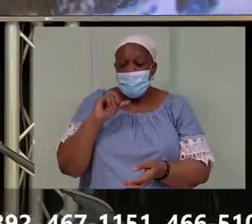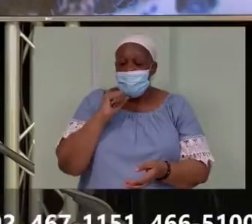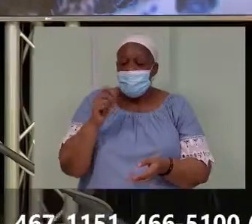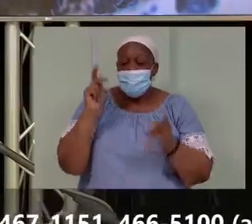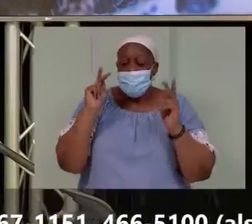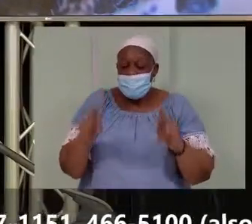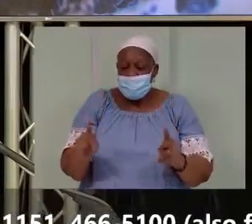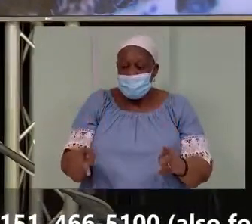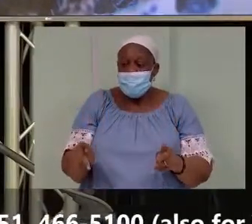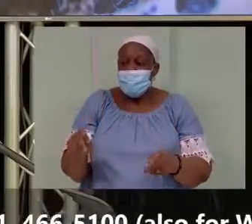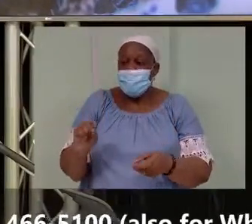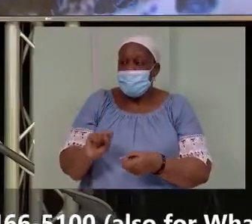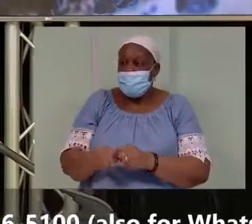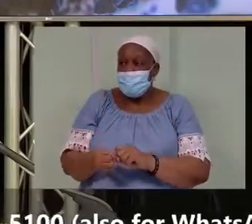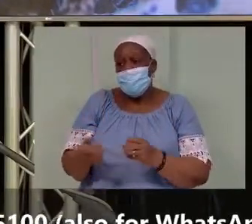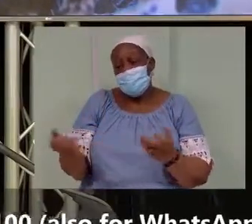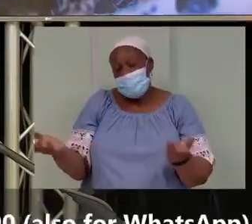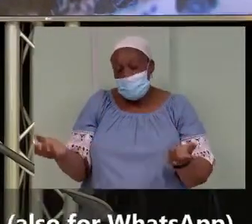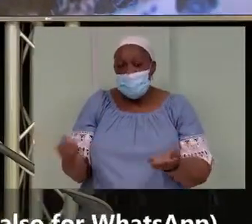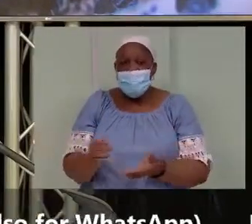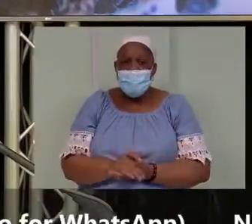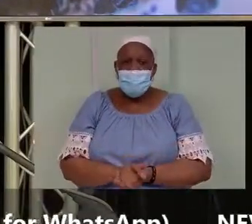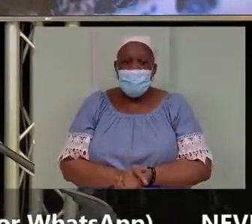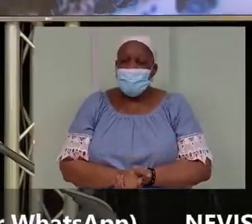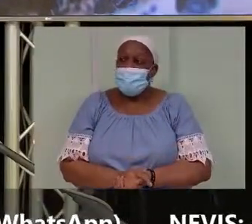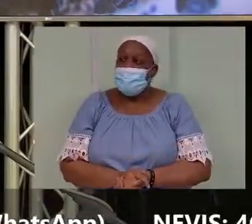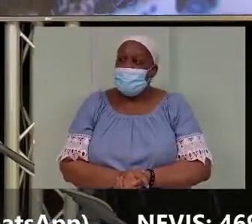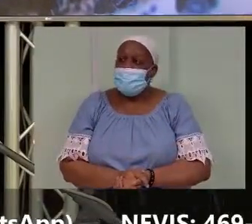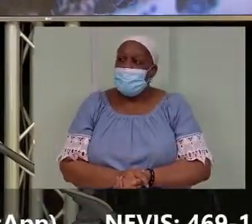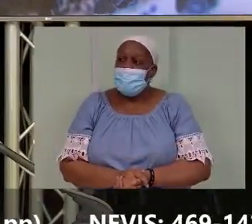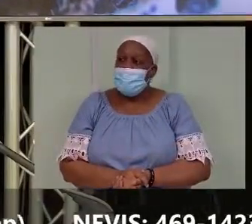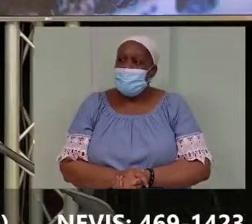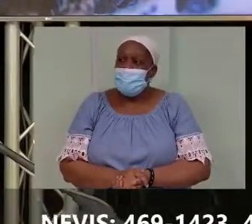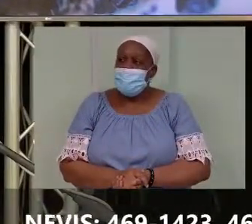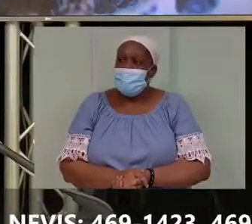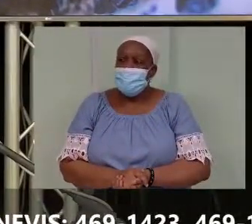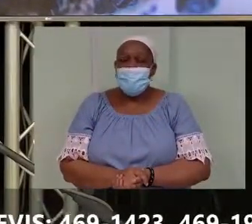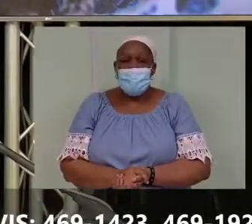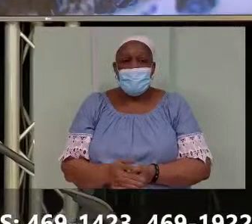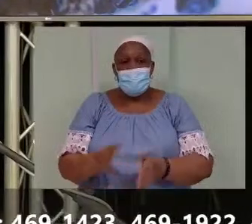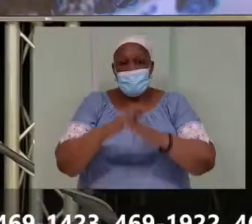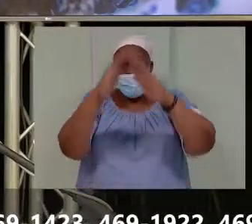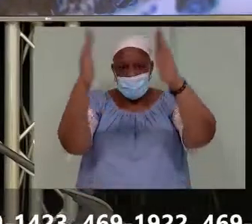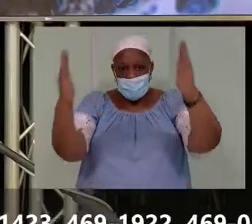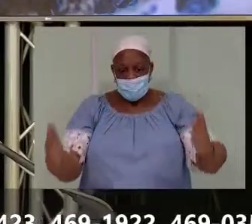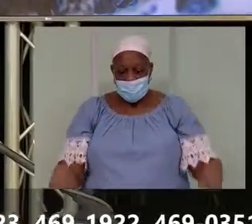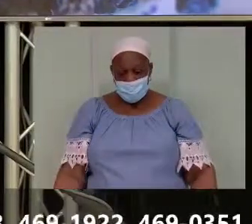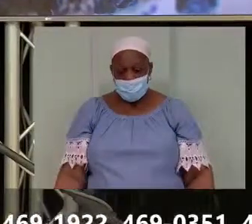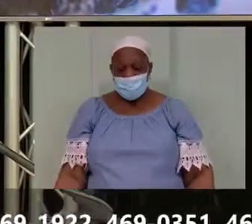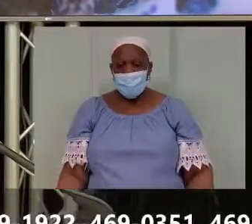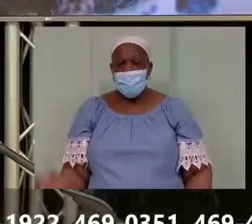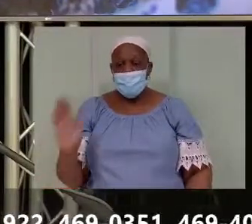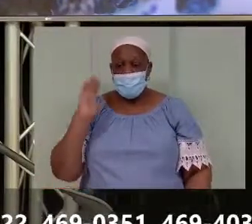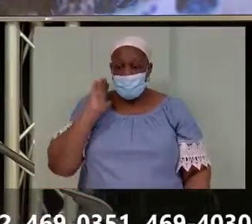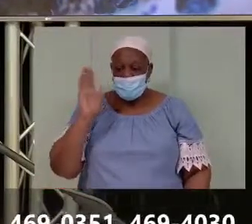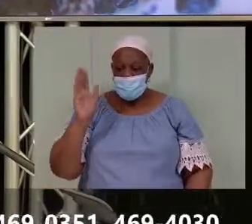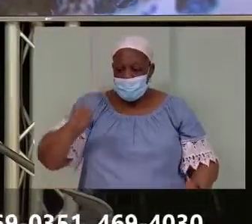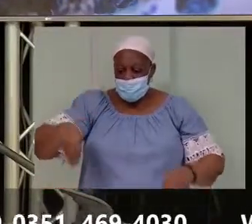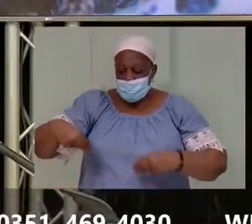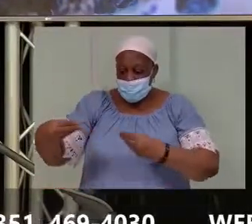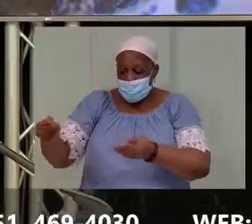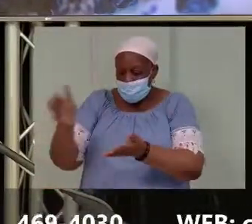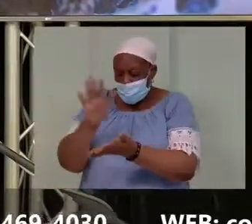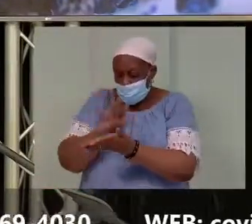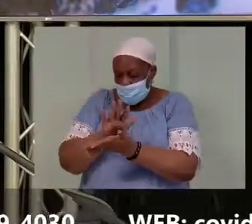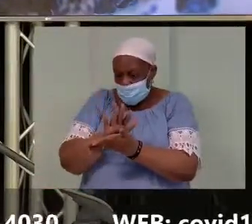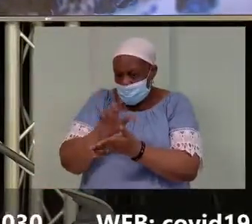And you will say, well, how will they capture the information? Well, the kiosk in itself will provide you with a receipt, and that